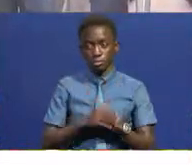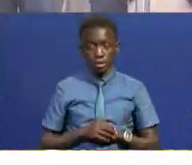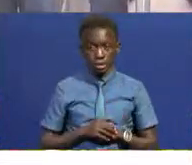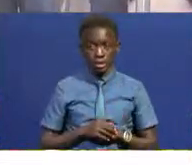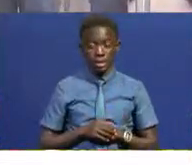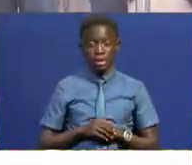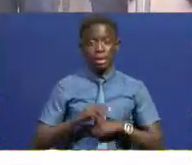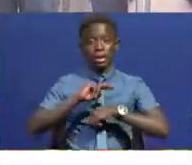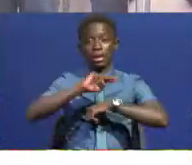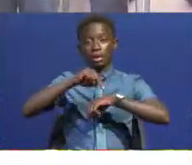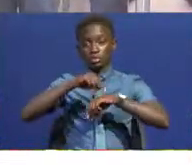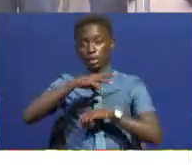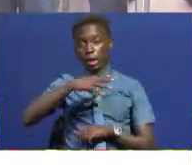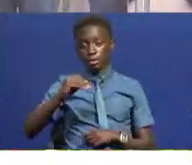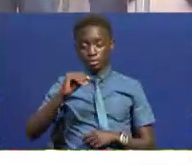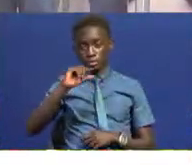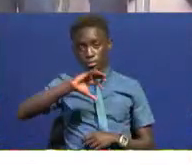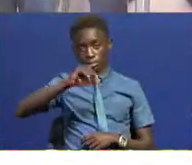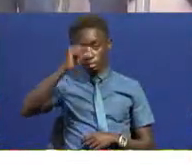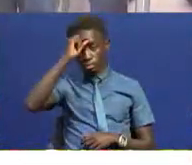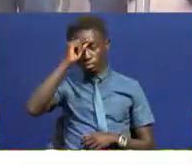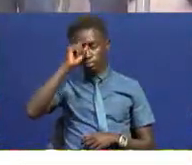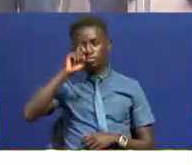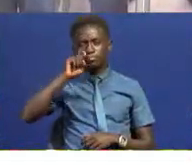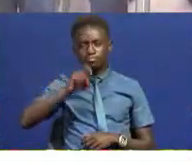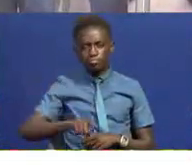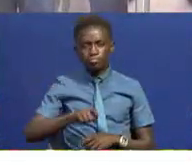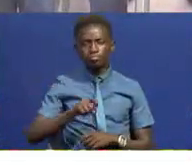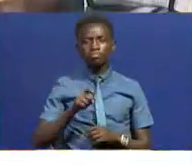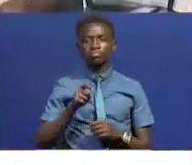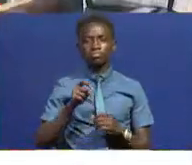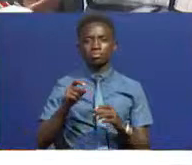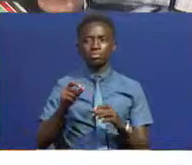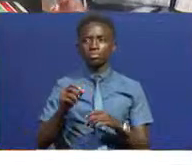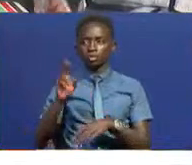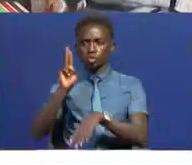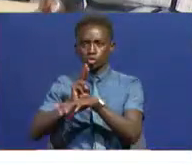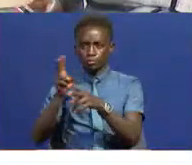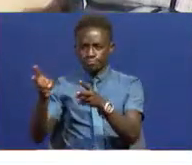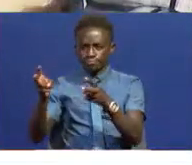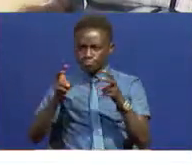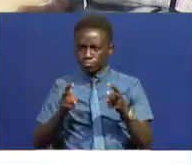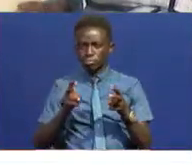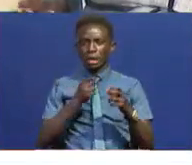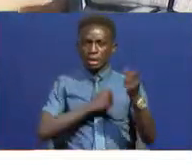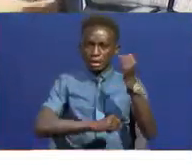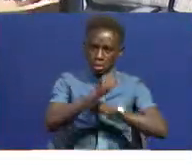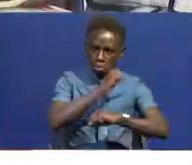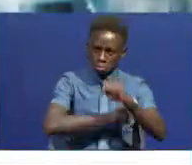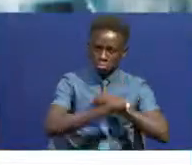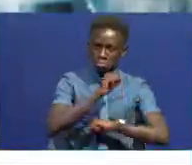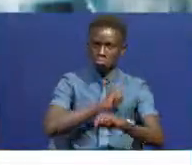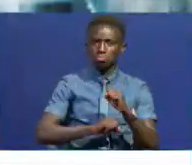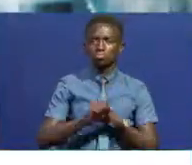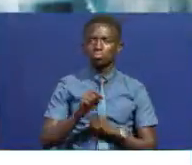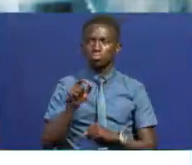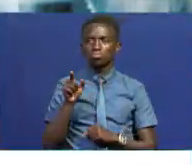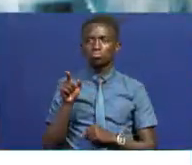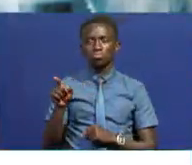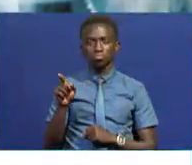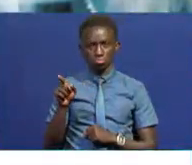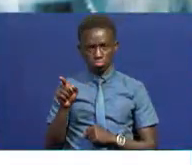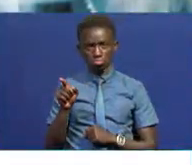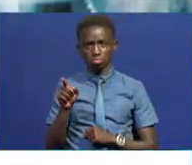national and county governments to adopt and build capacity of performance contracting effective from 1st July 2024. Migrating